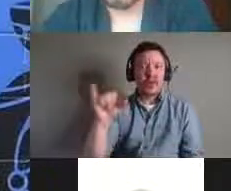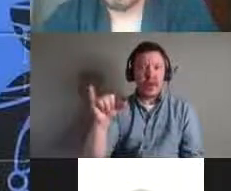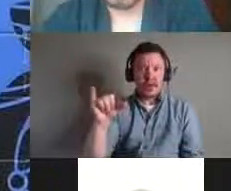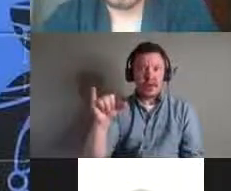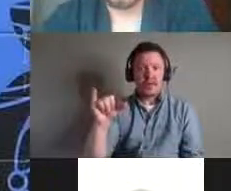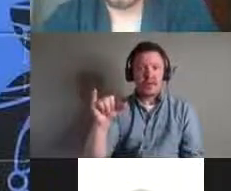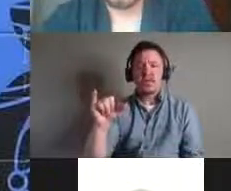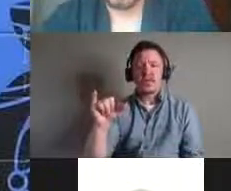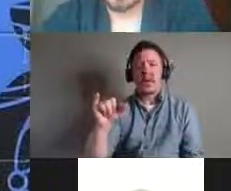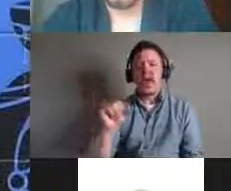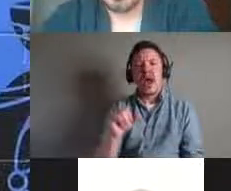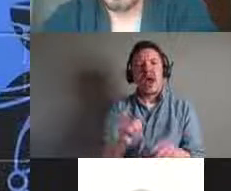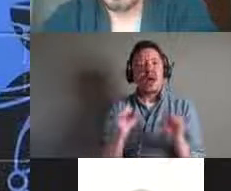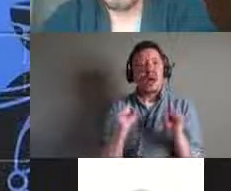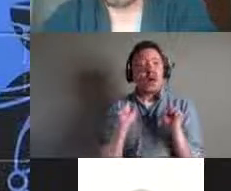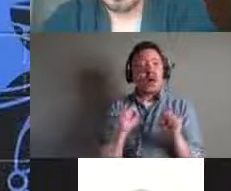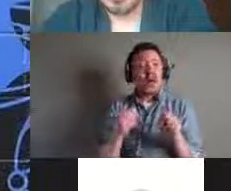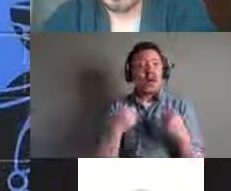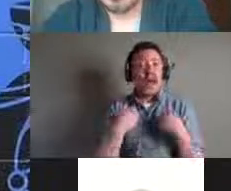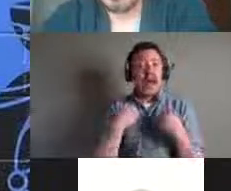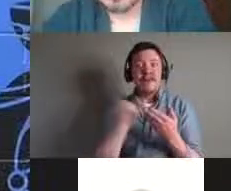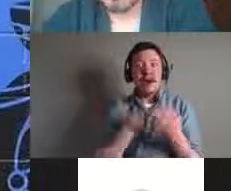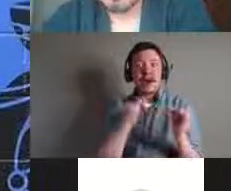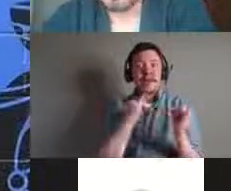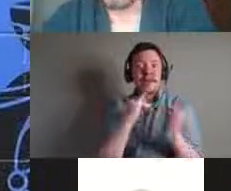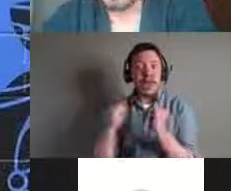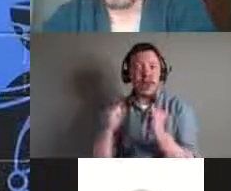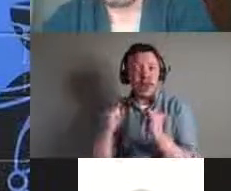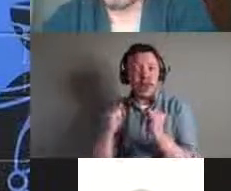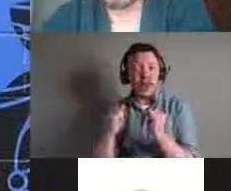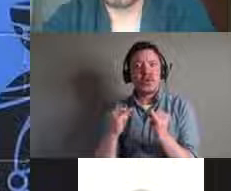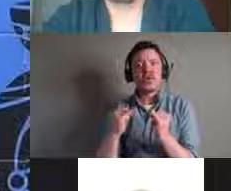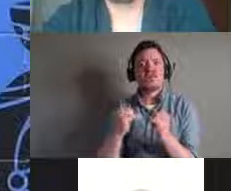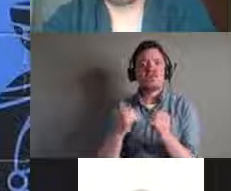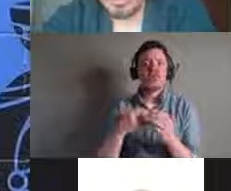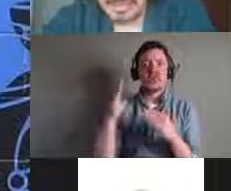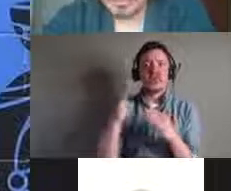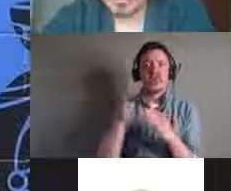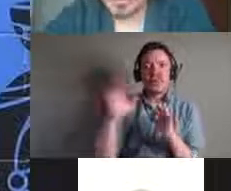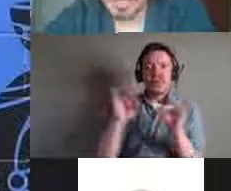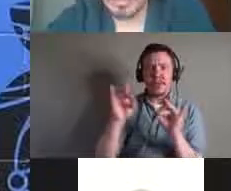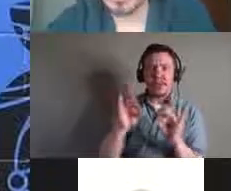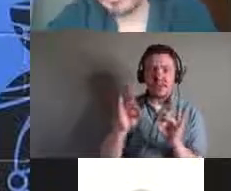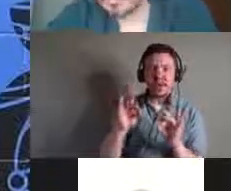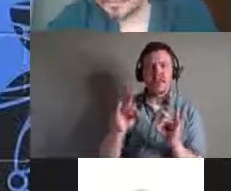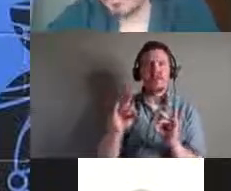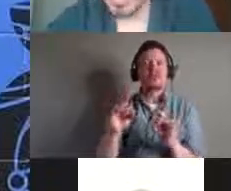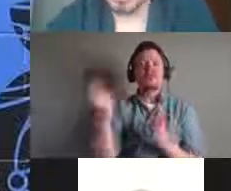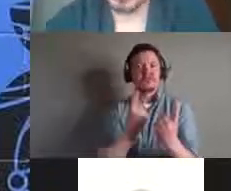We more than likely will do some artist interviews. So those semifinalists that we get to, about 3 to 4, will be brought in before the panel